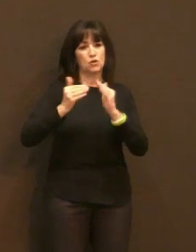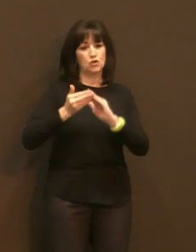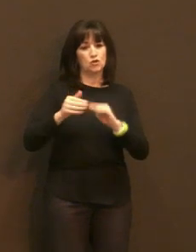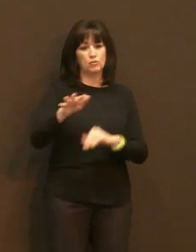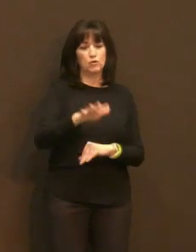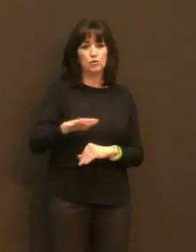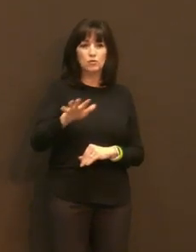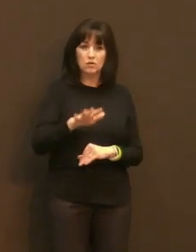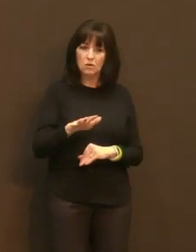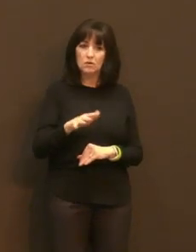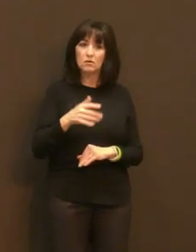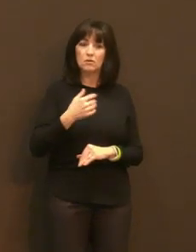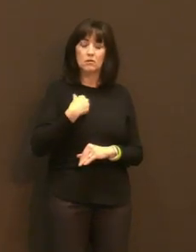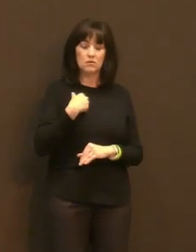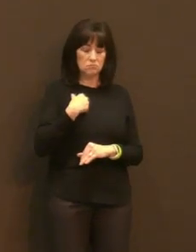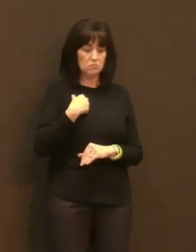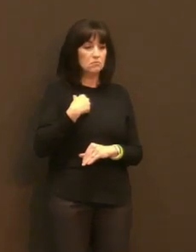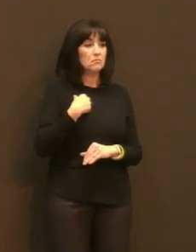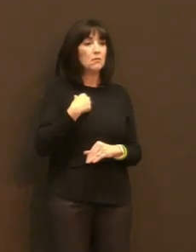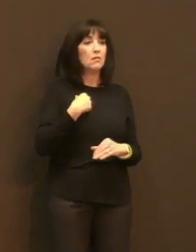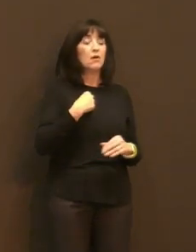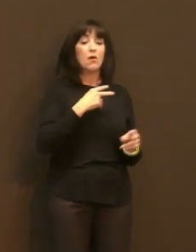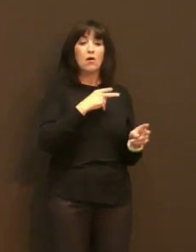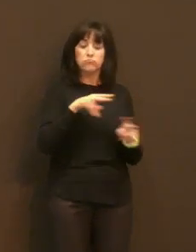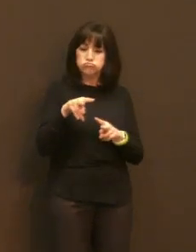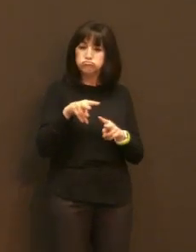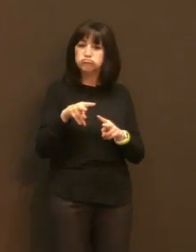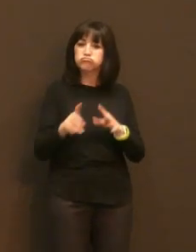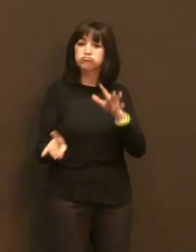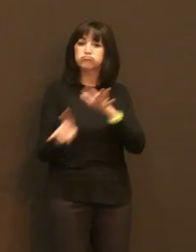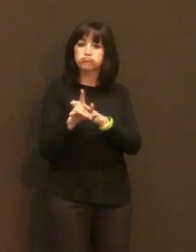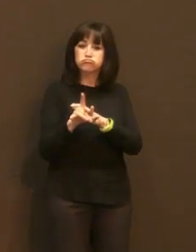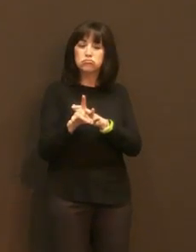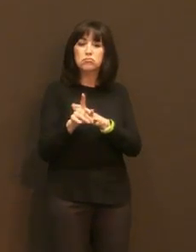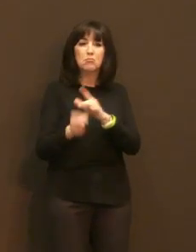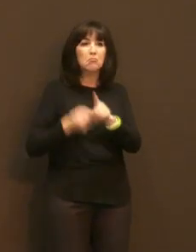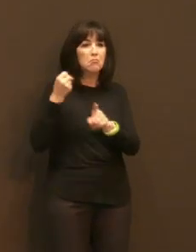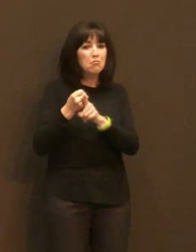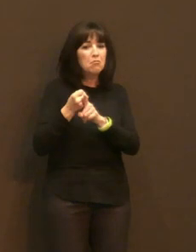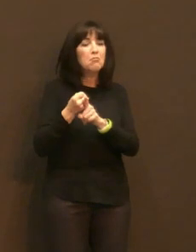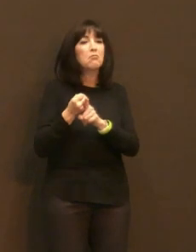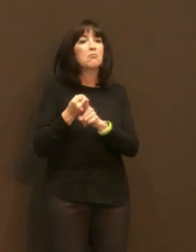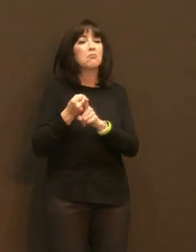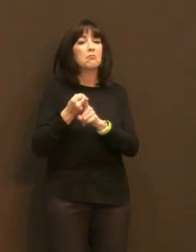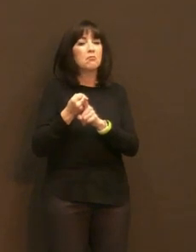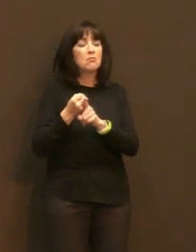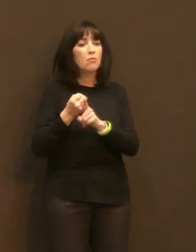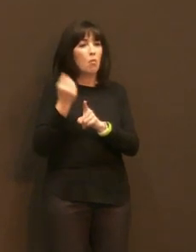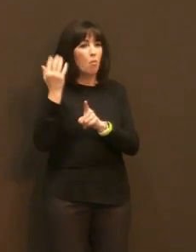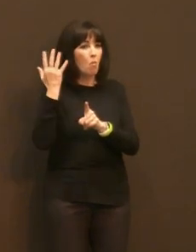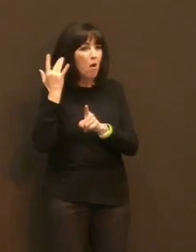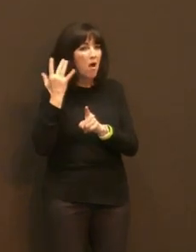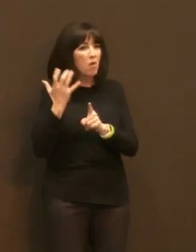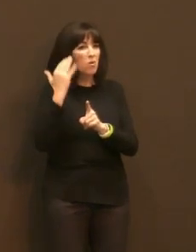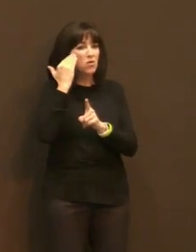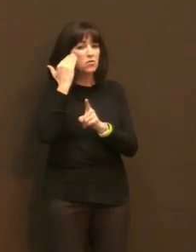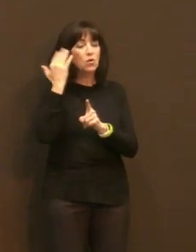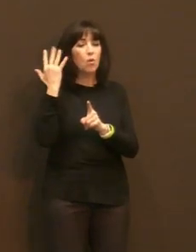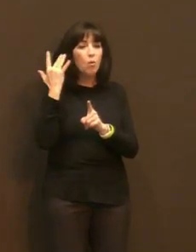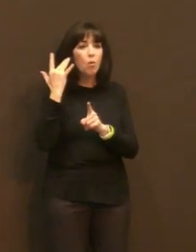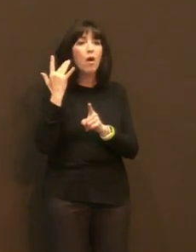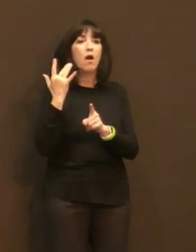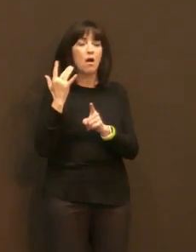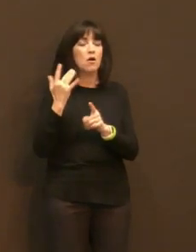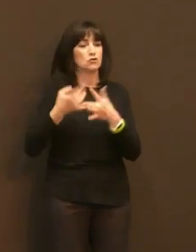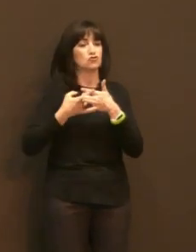of sorts. That's why our focus has been from the beginning on nursing homes, that we have more information and more